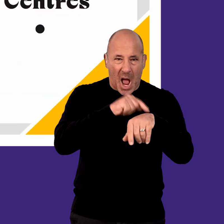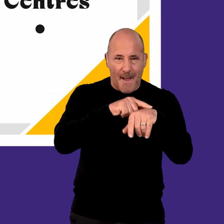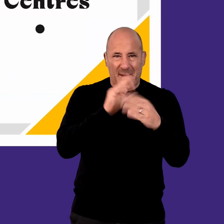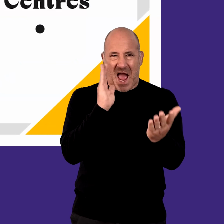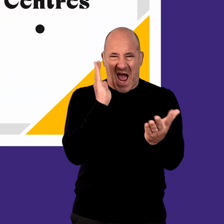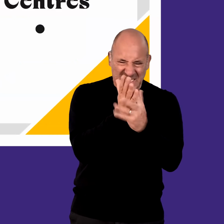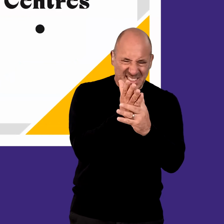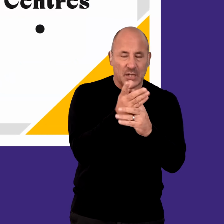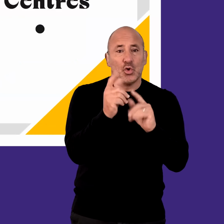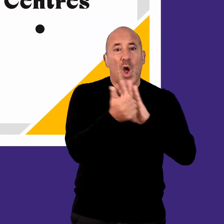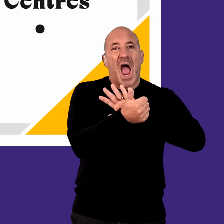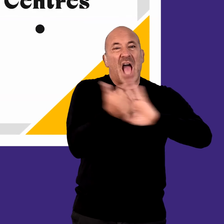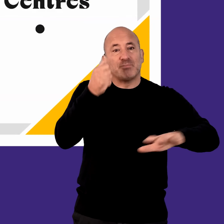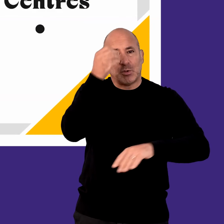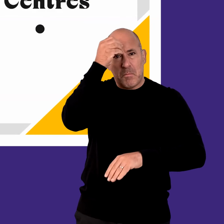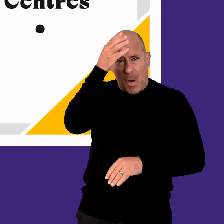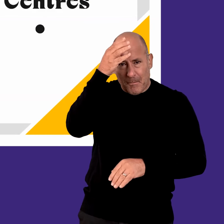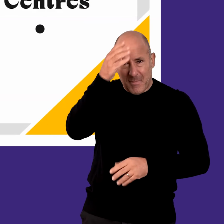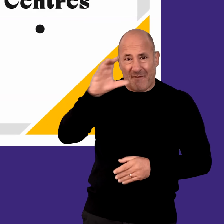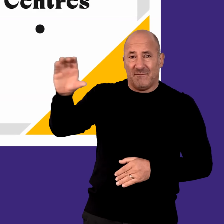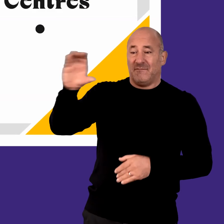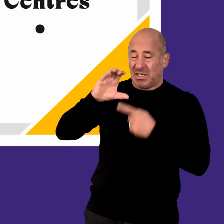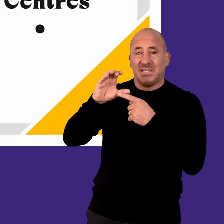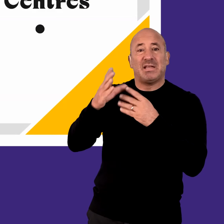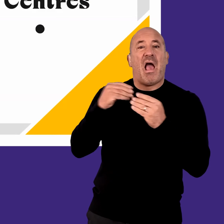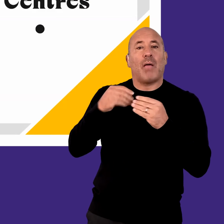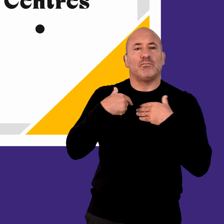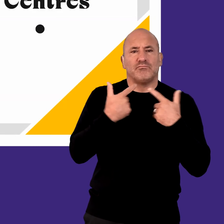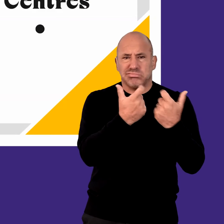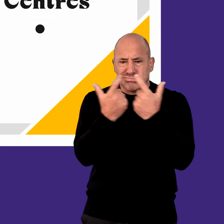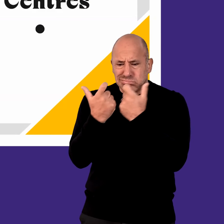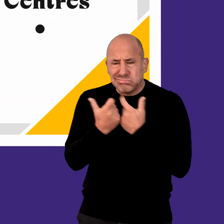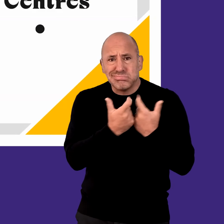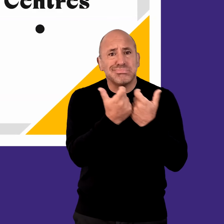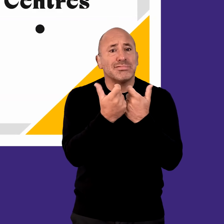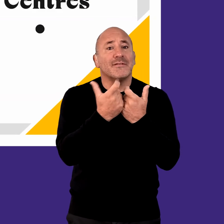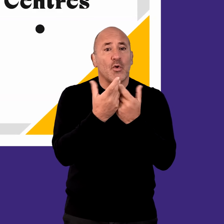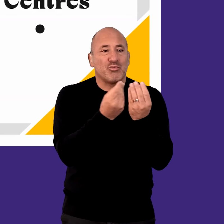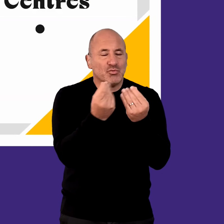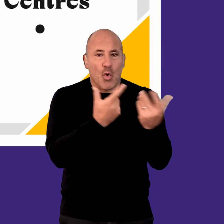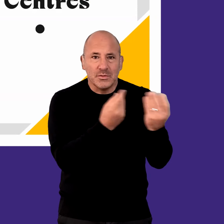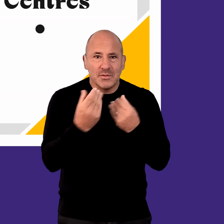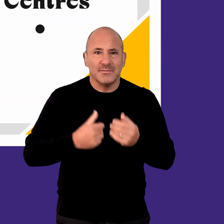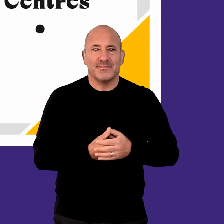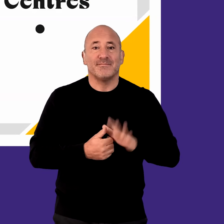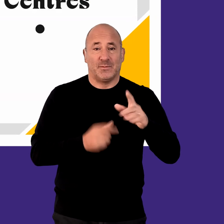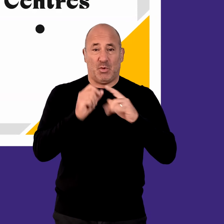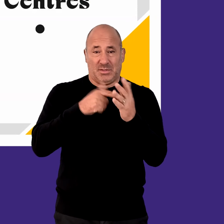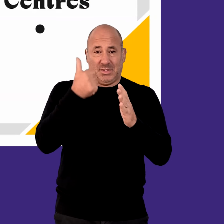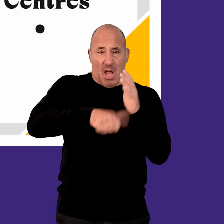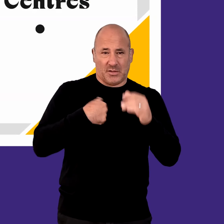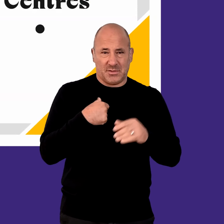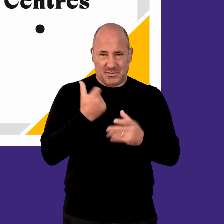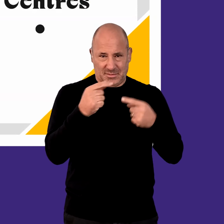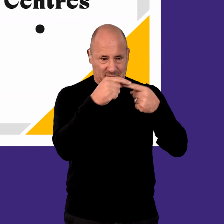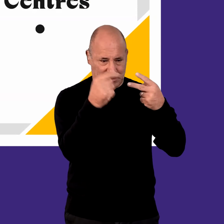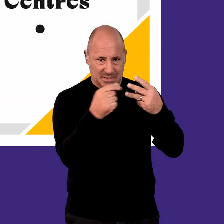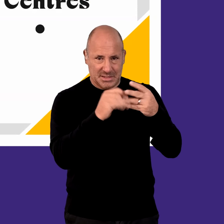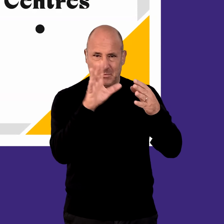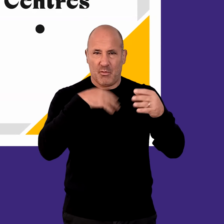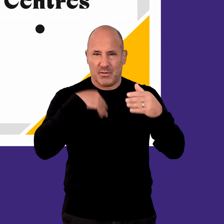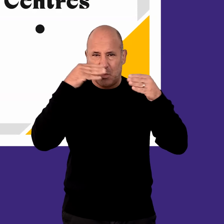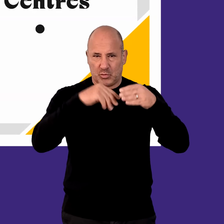and access to expertise, and the funding helped provide resource to overcome those barriers. So the project involved a number